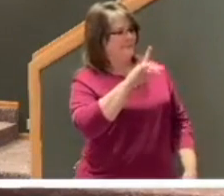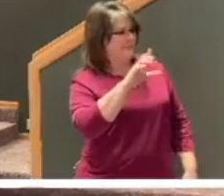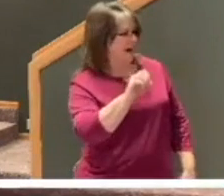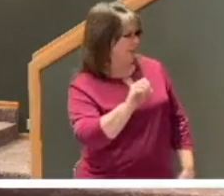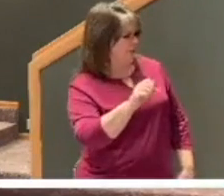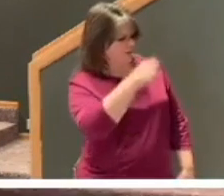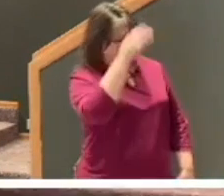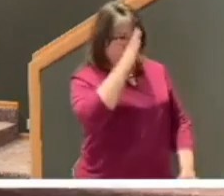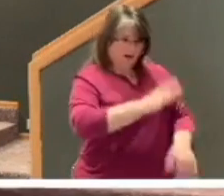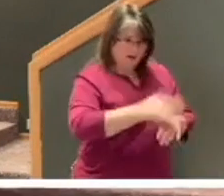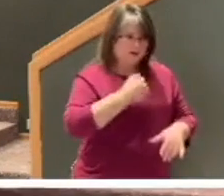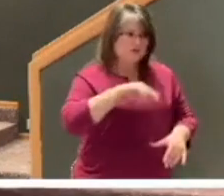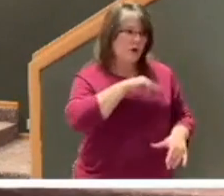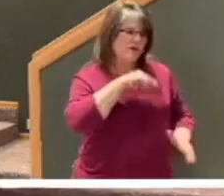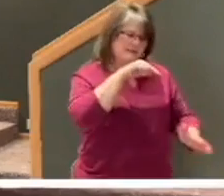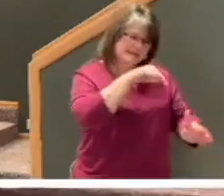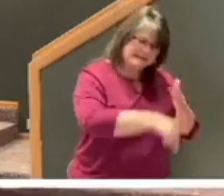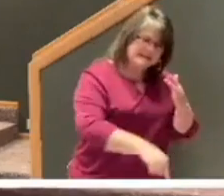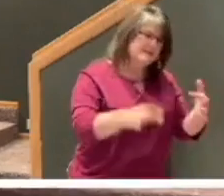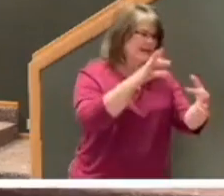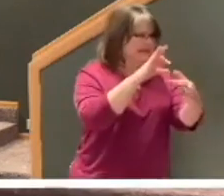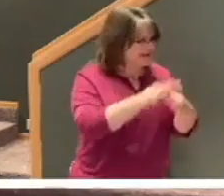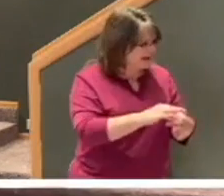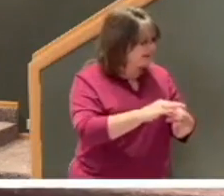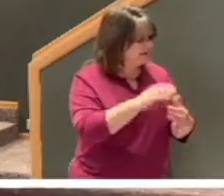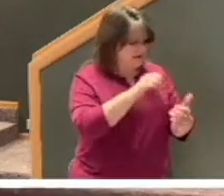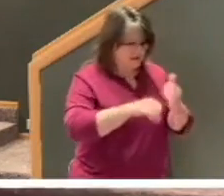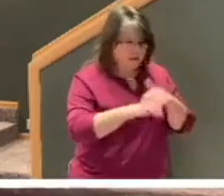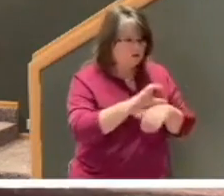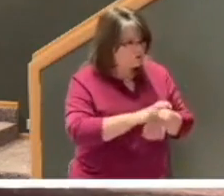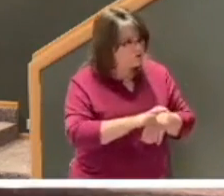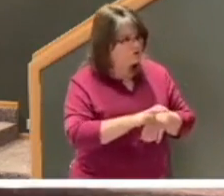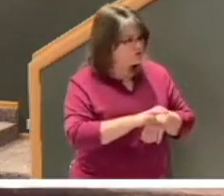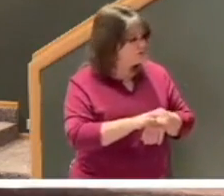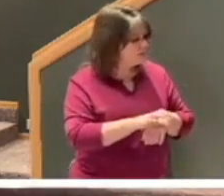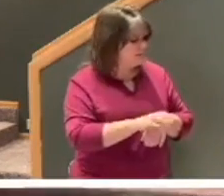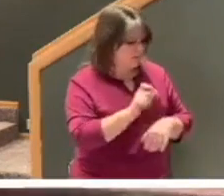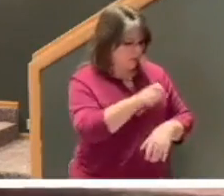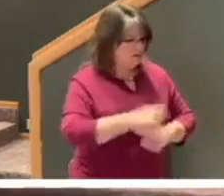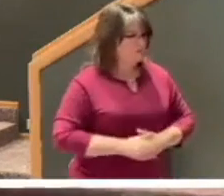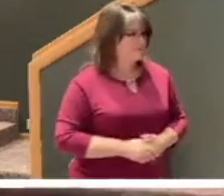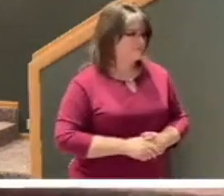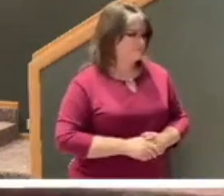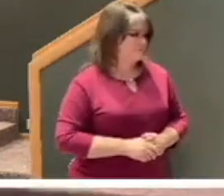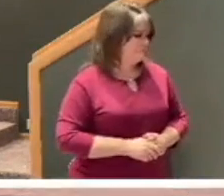God has called us to be deeply connected in a local church. Period.